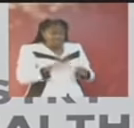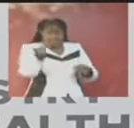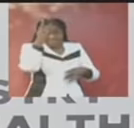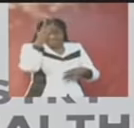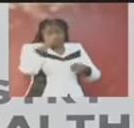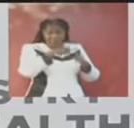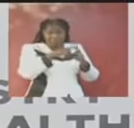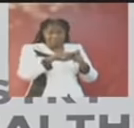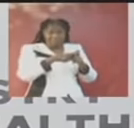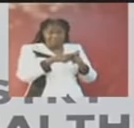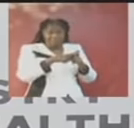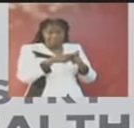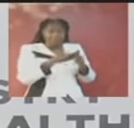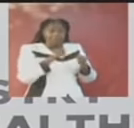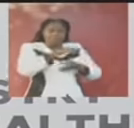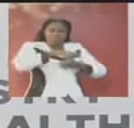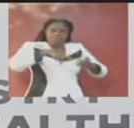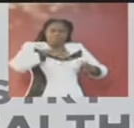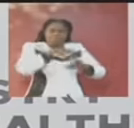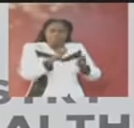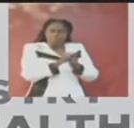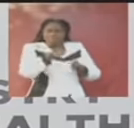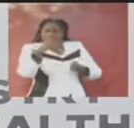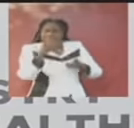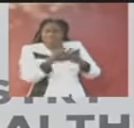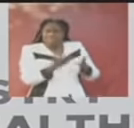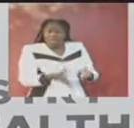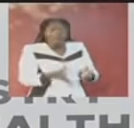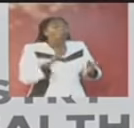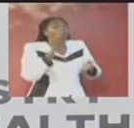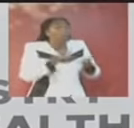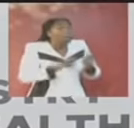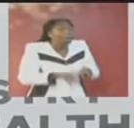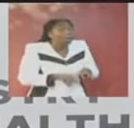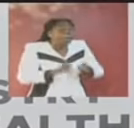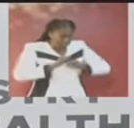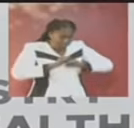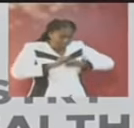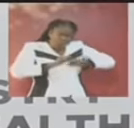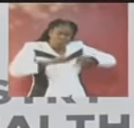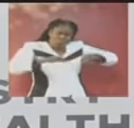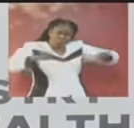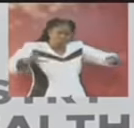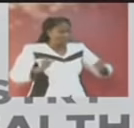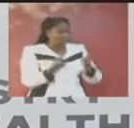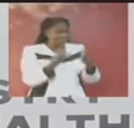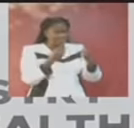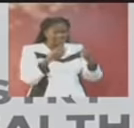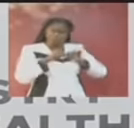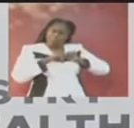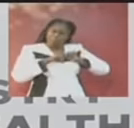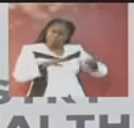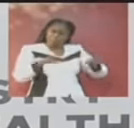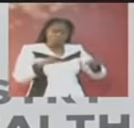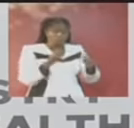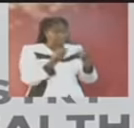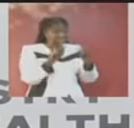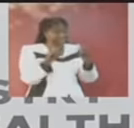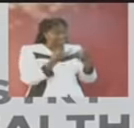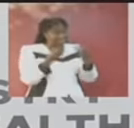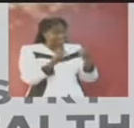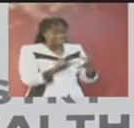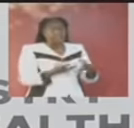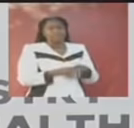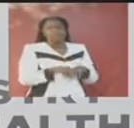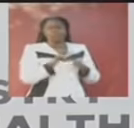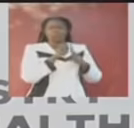very rapid spread of the COVID-19 virus within the prisons, which is a risk to the prisoners themselves as well as the staff attached